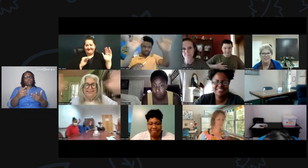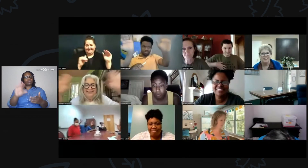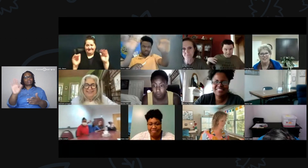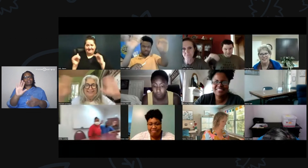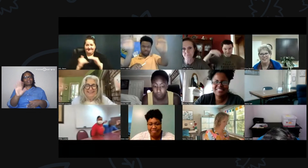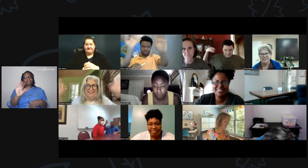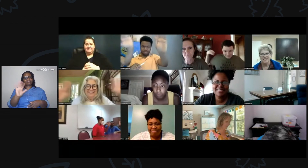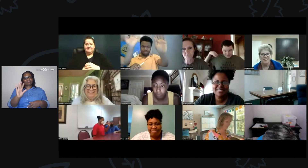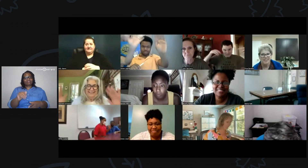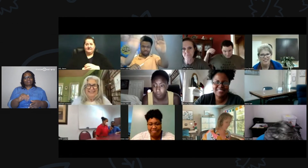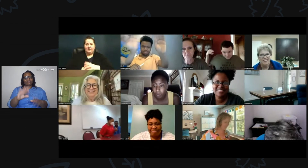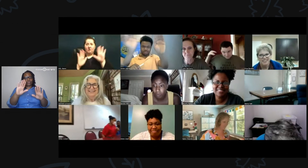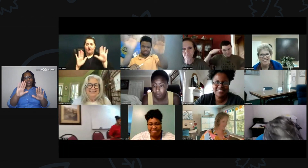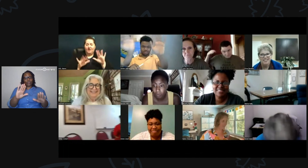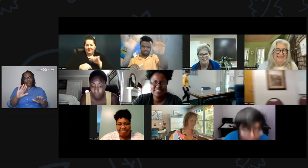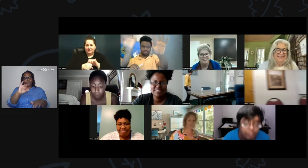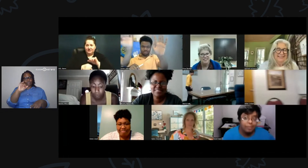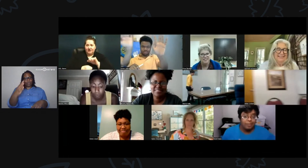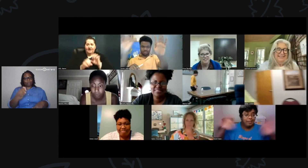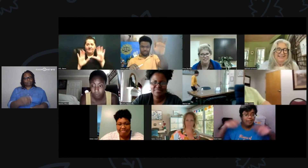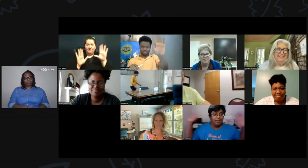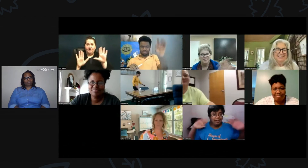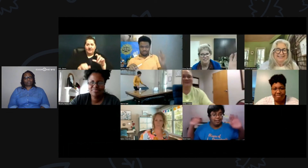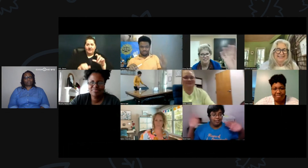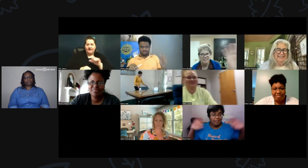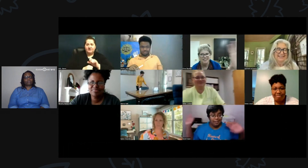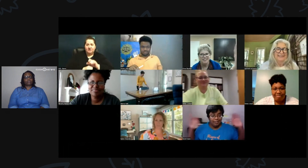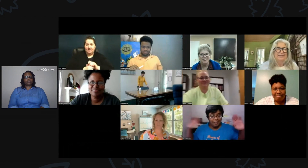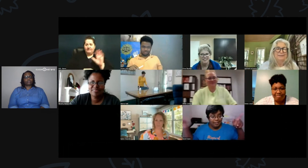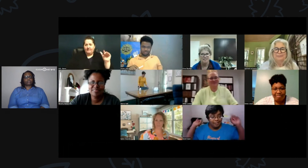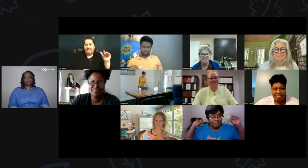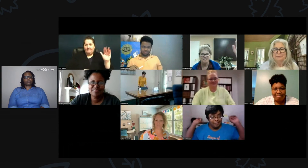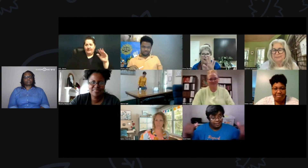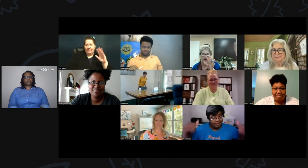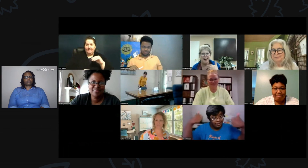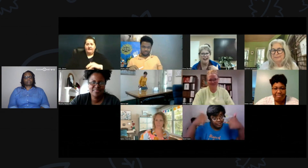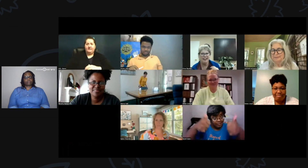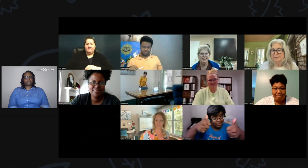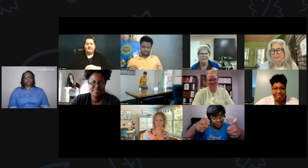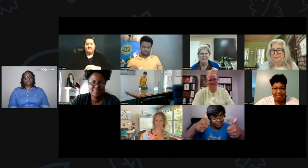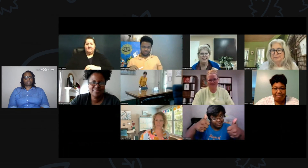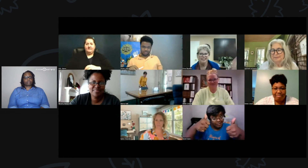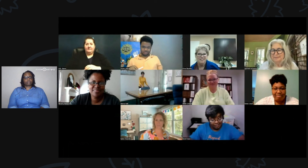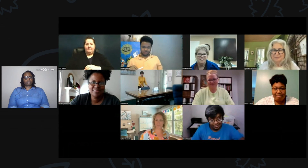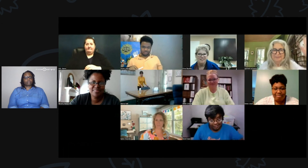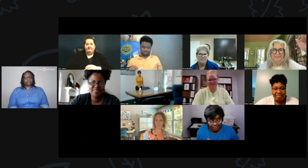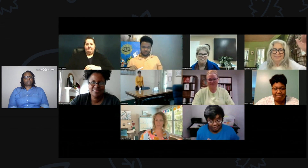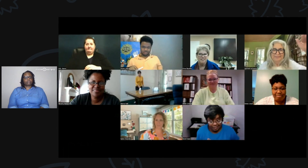Great job. Great job. Wow. Bye.